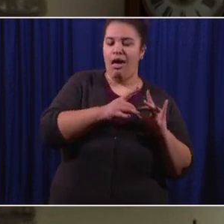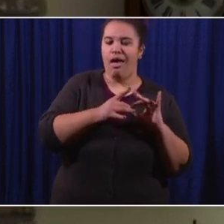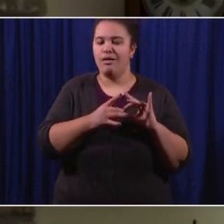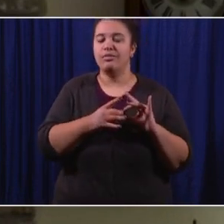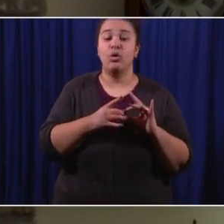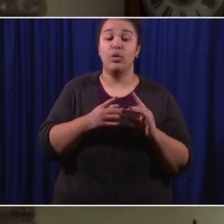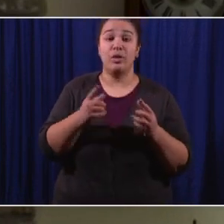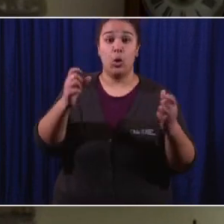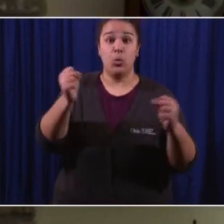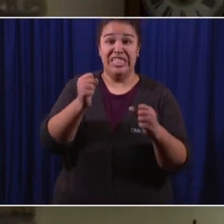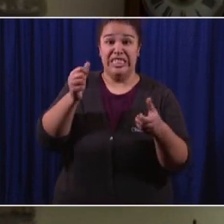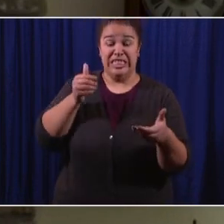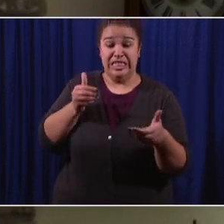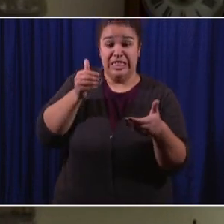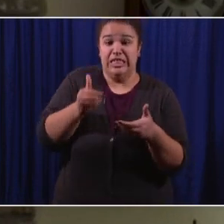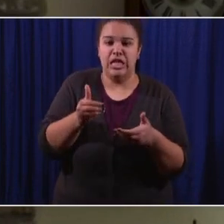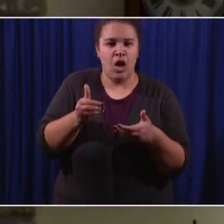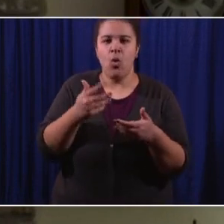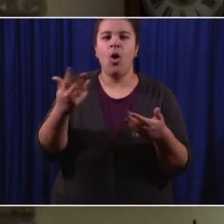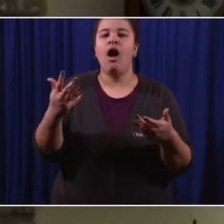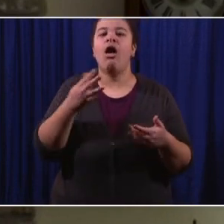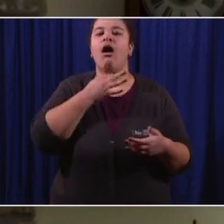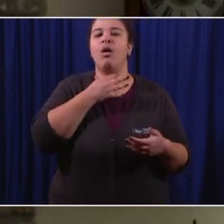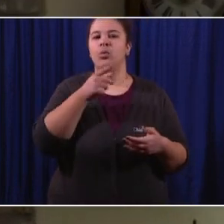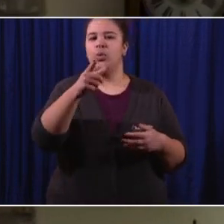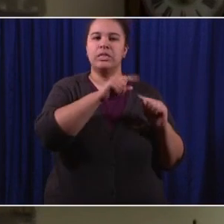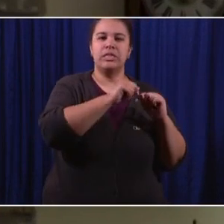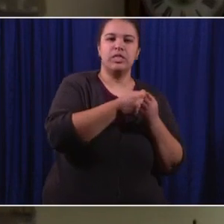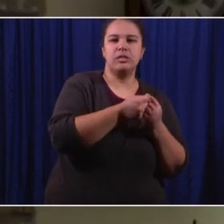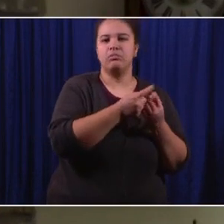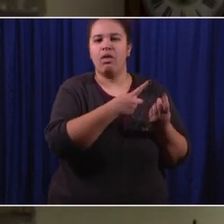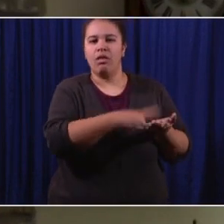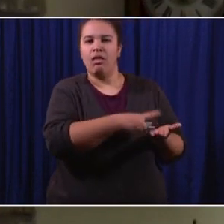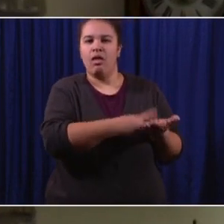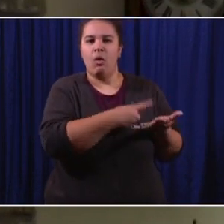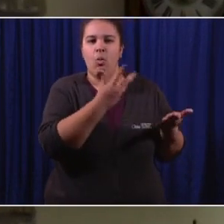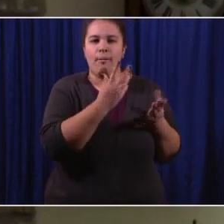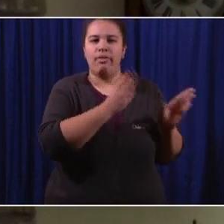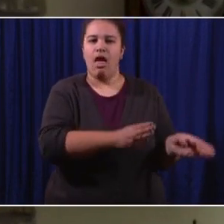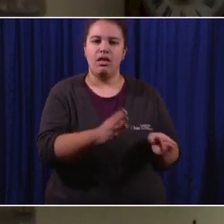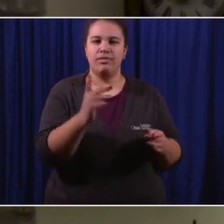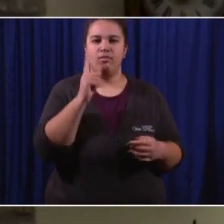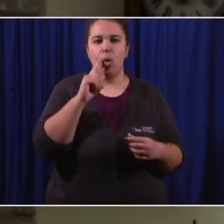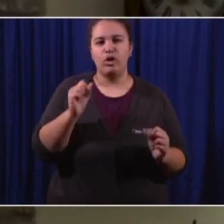how the state's approach might need to adjust once everybody heads indoors for the winter? Thanks.